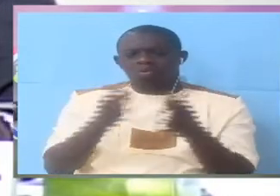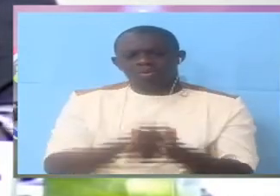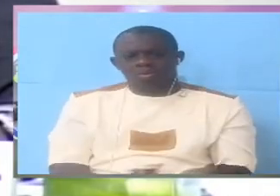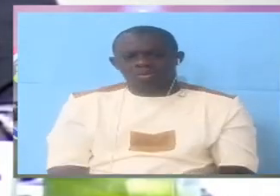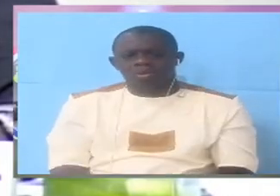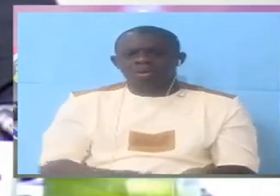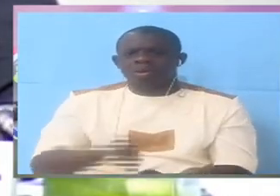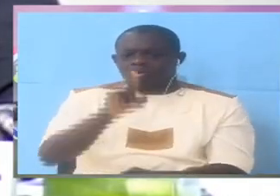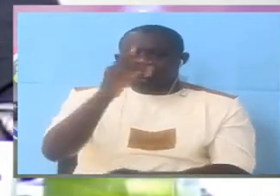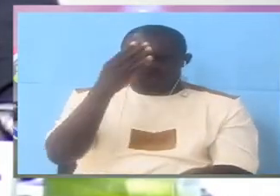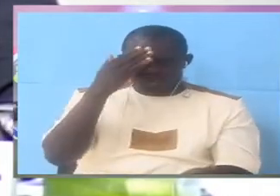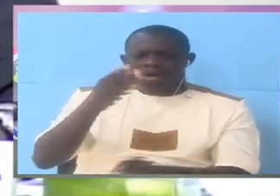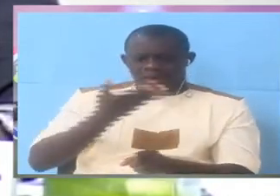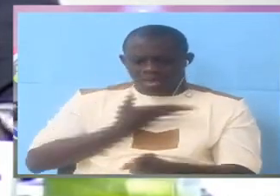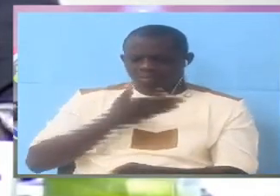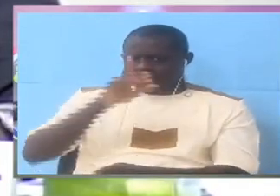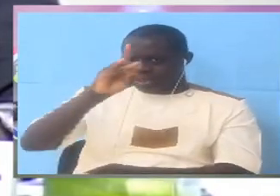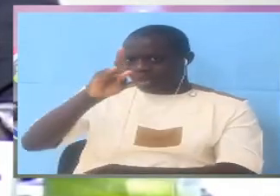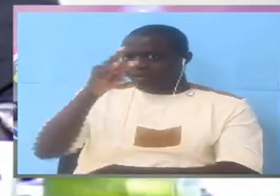know there is D4.